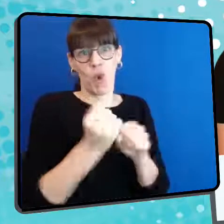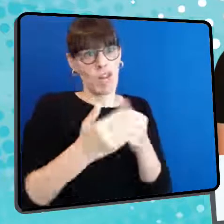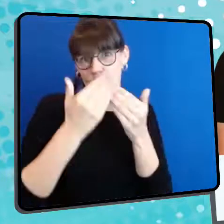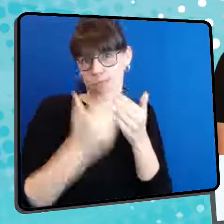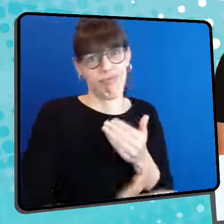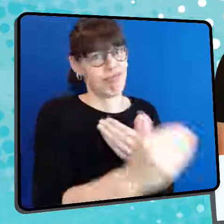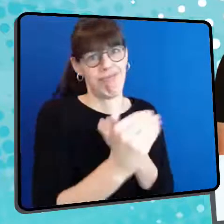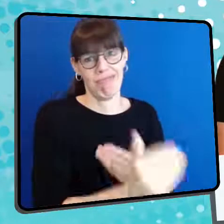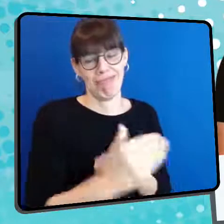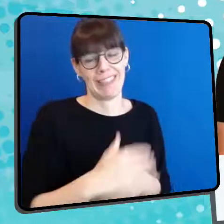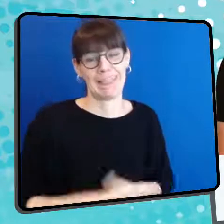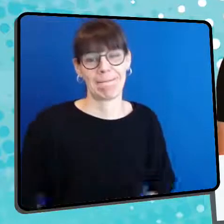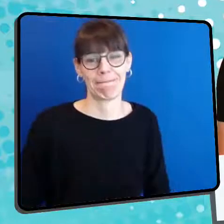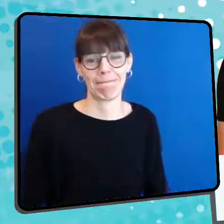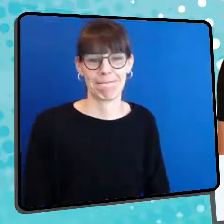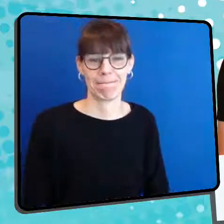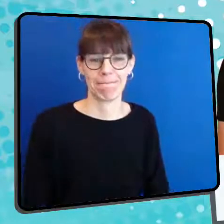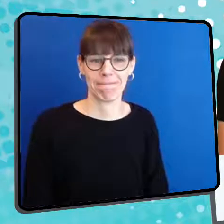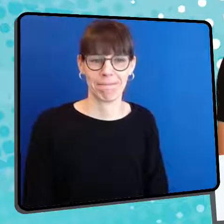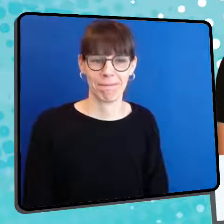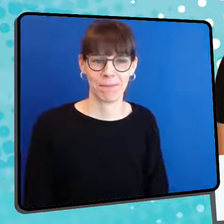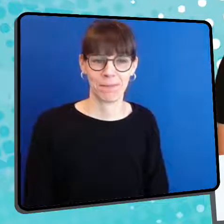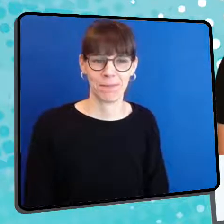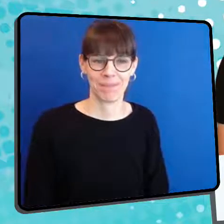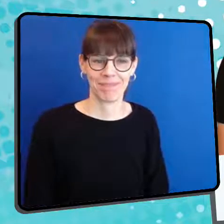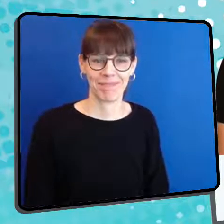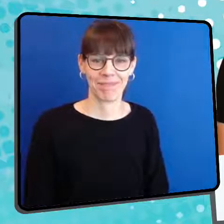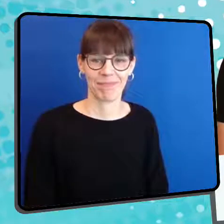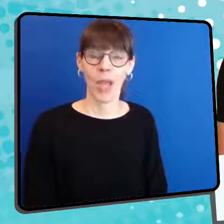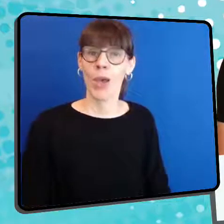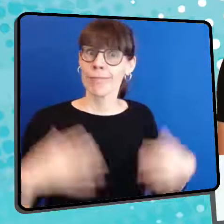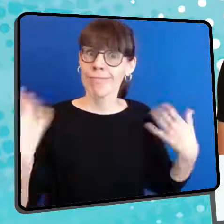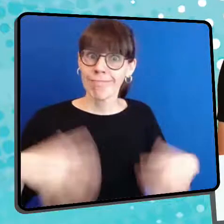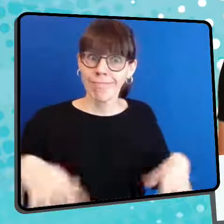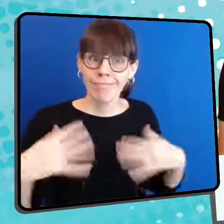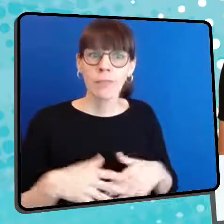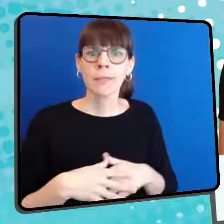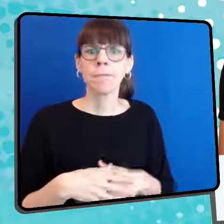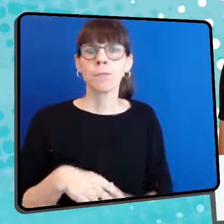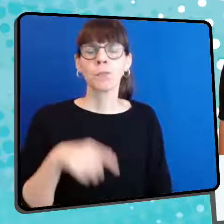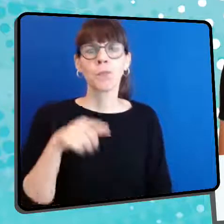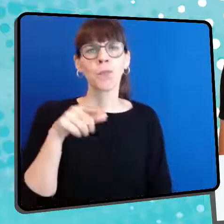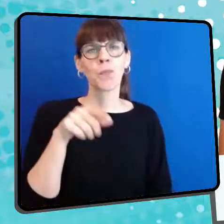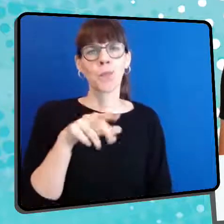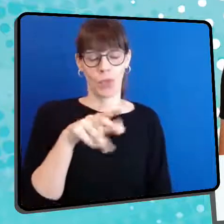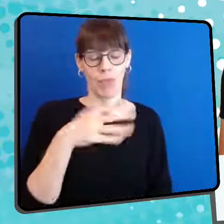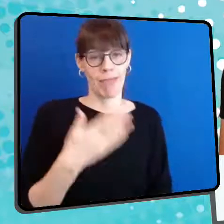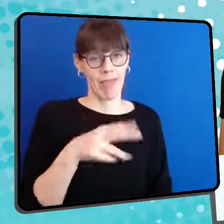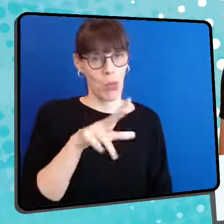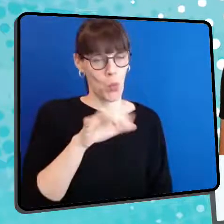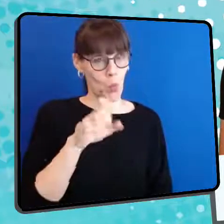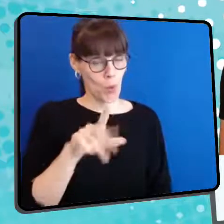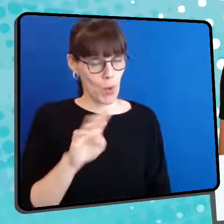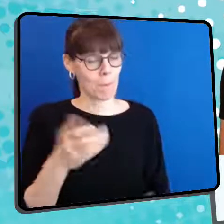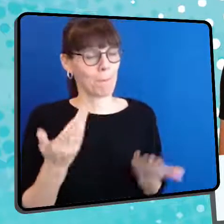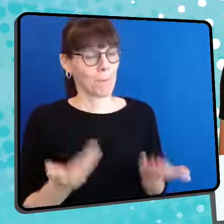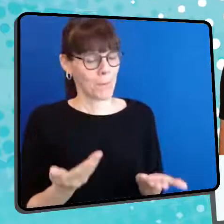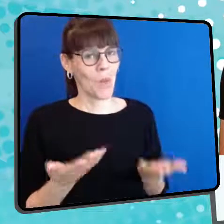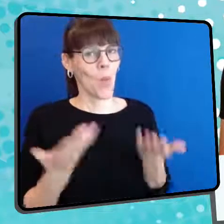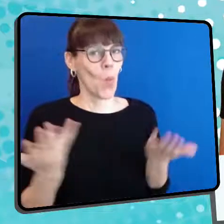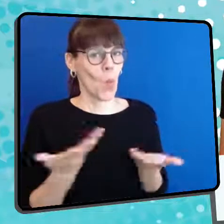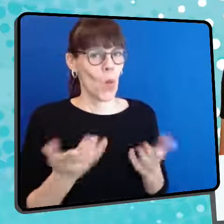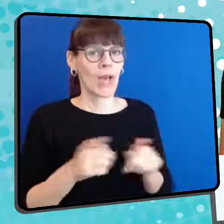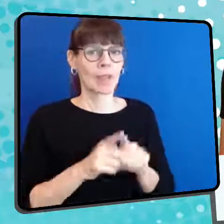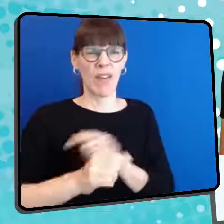Amazing. Well, what we would like to do, Willem, is move on to a segment we call our quickfire questions round. So in the next